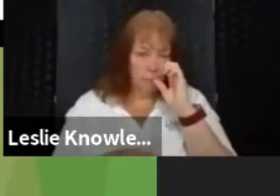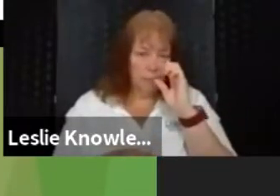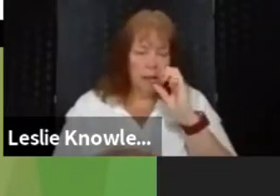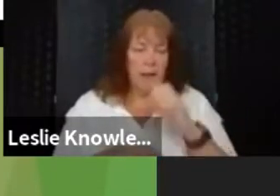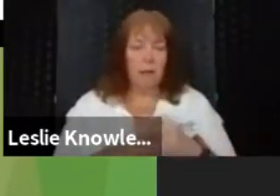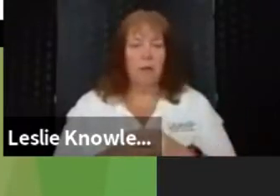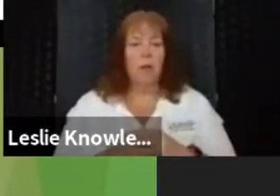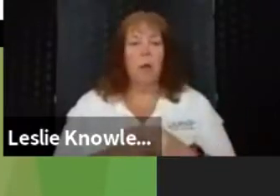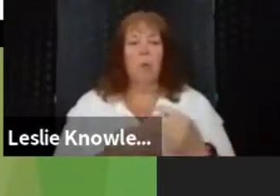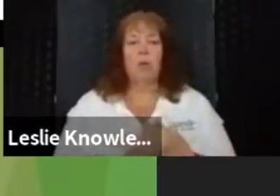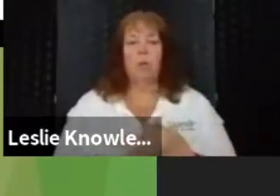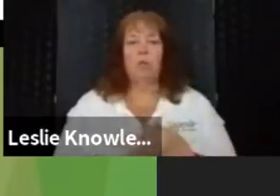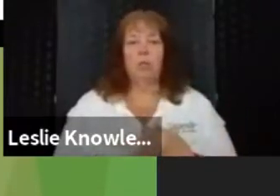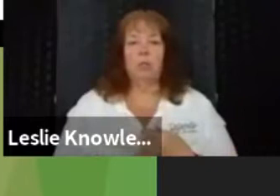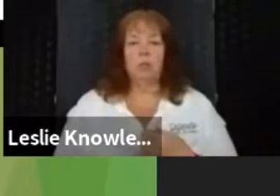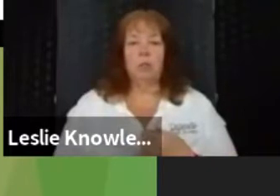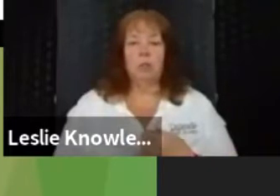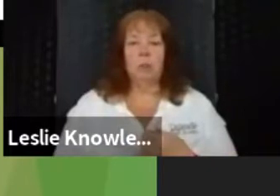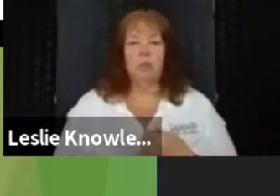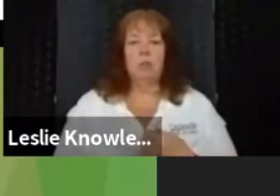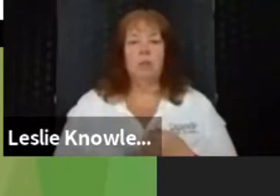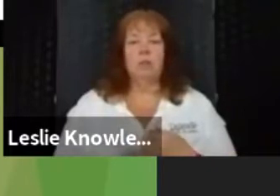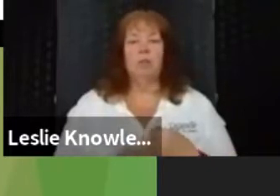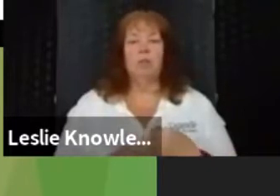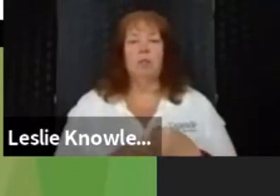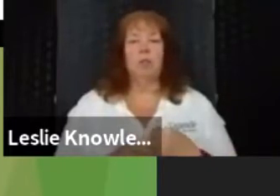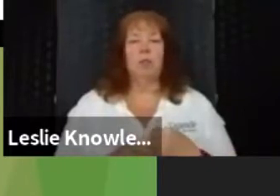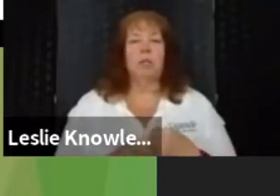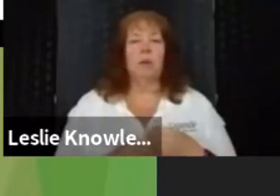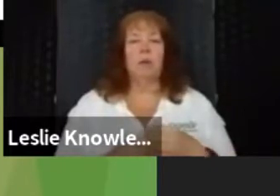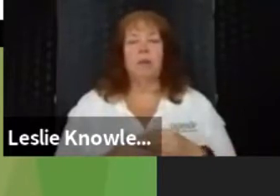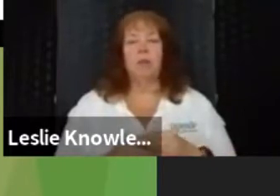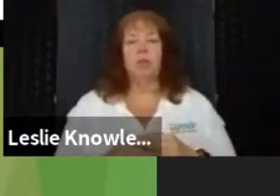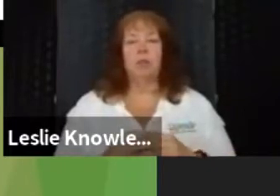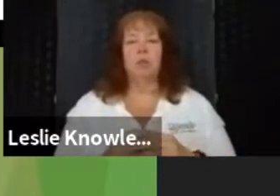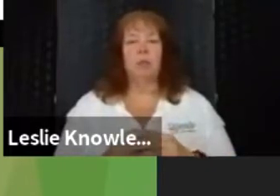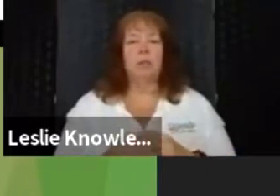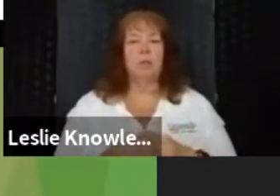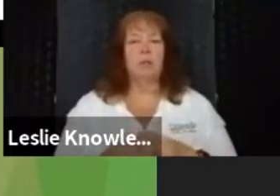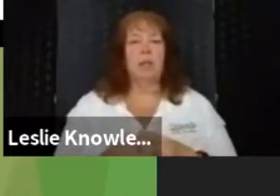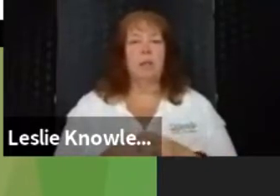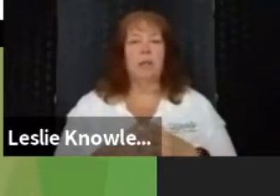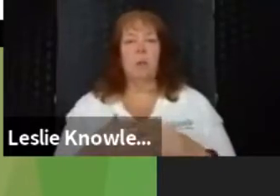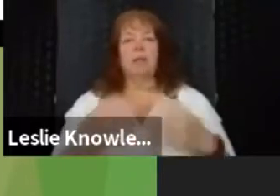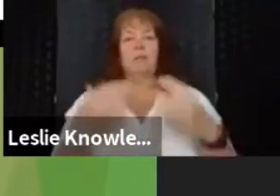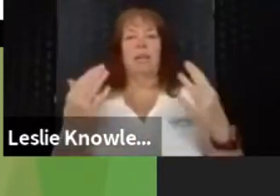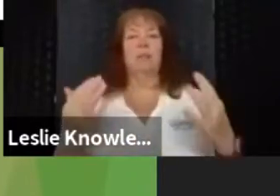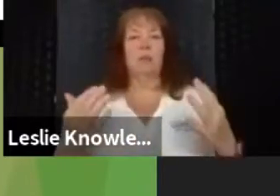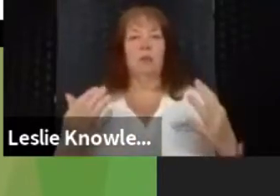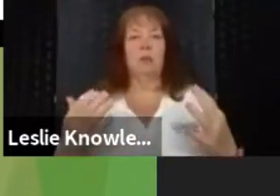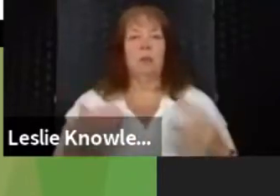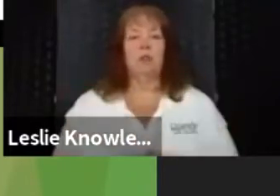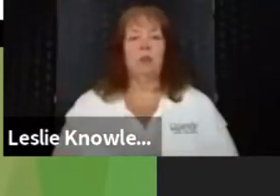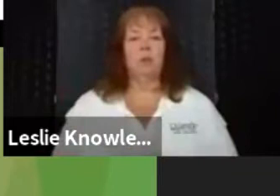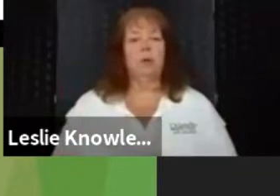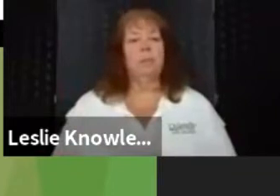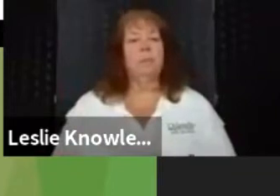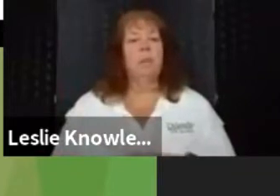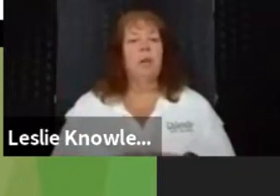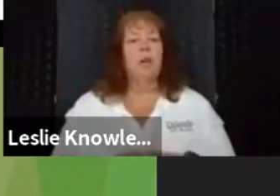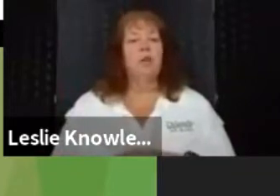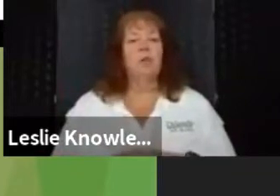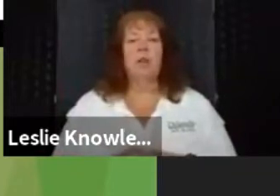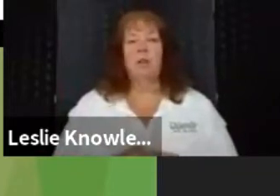training, and William Woods University is one of them in Fulton, Missouri. A lot of our students transfer there if they want advanced degrees in